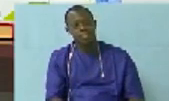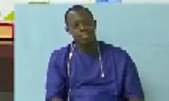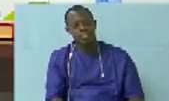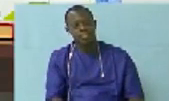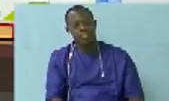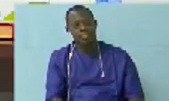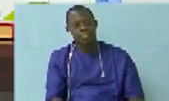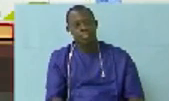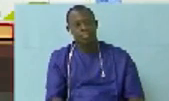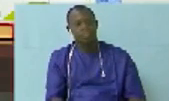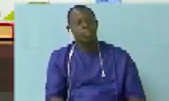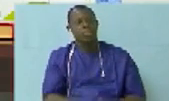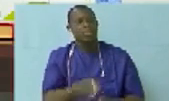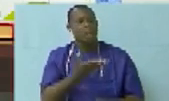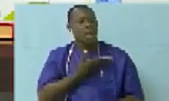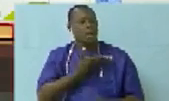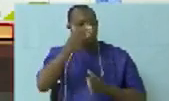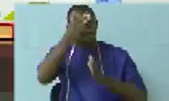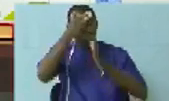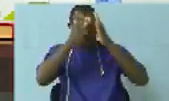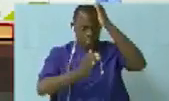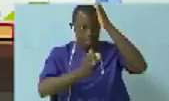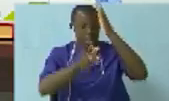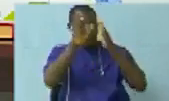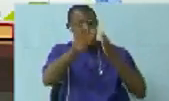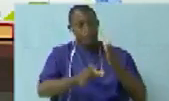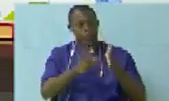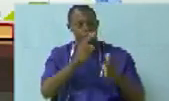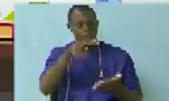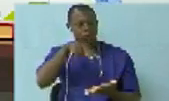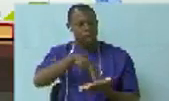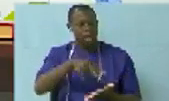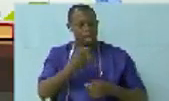There were armed soldiers inside that hall.